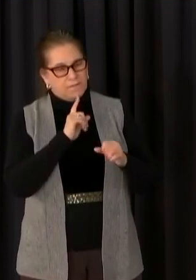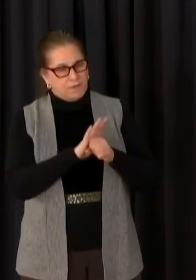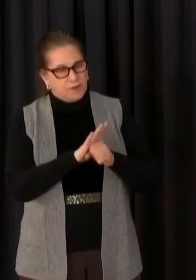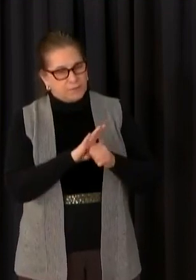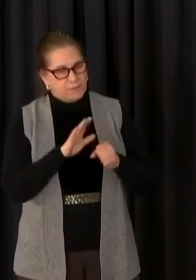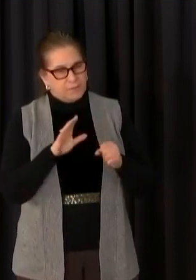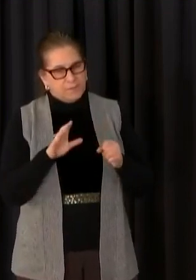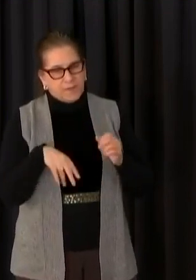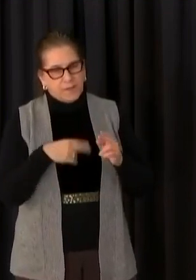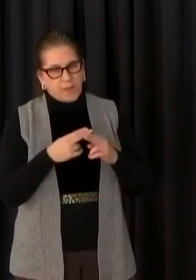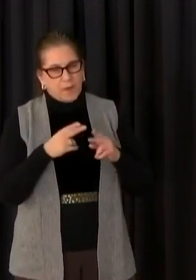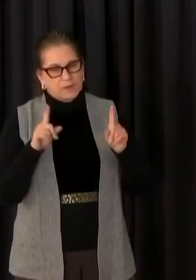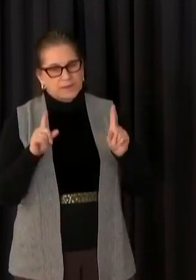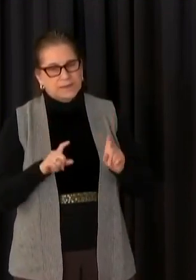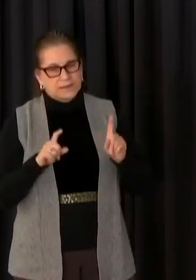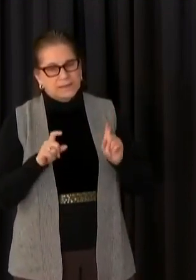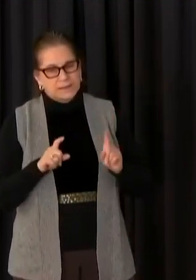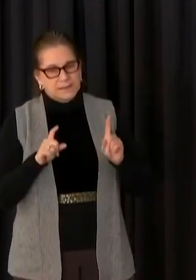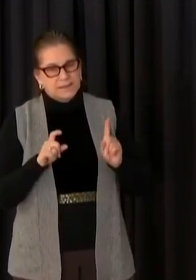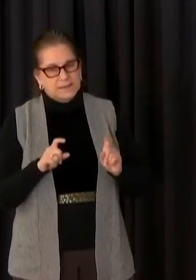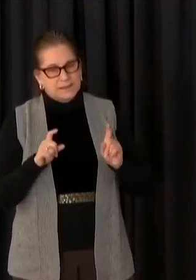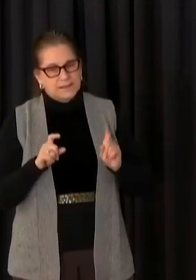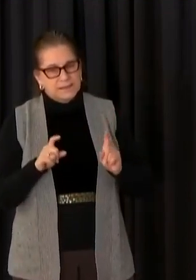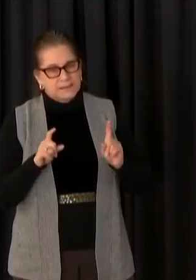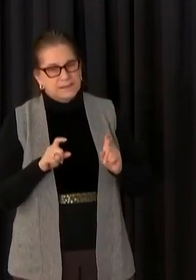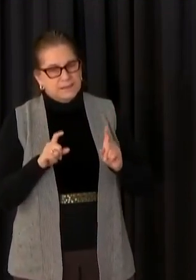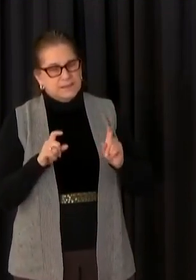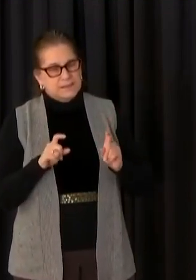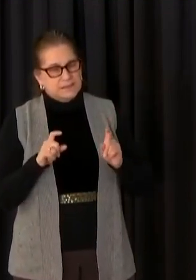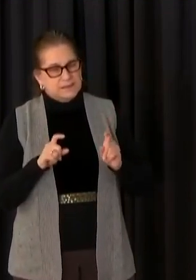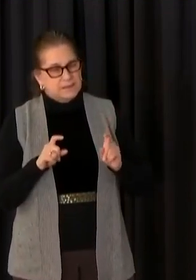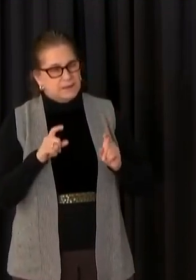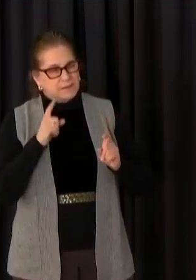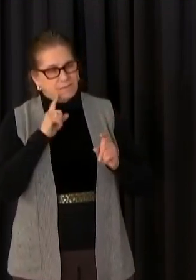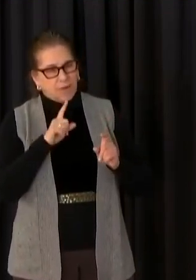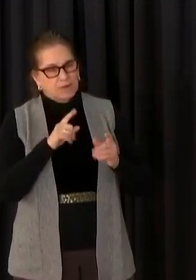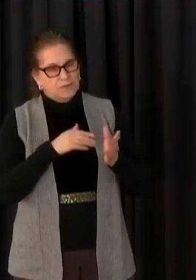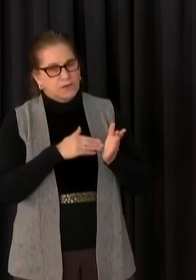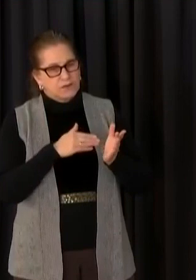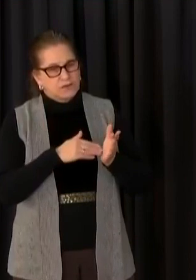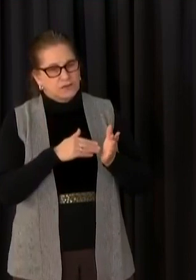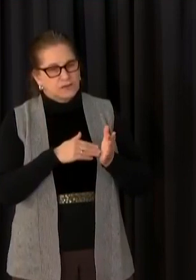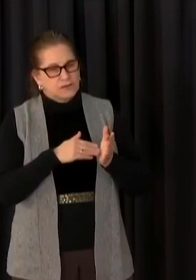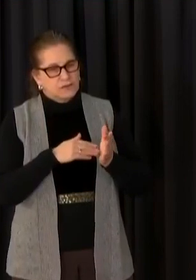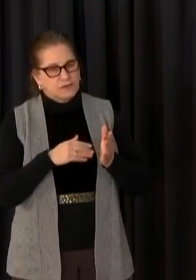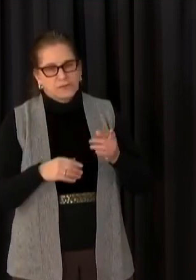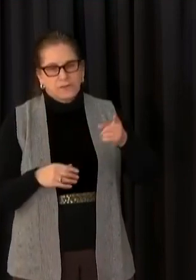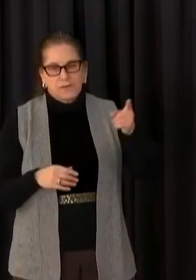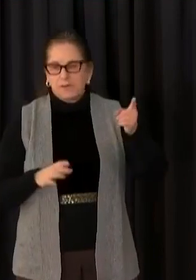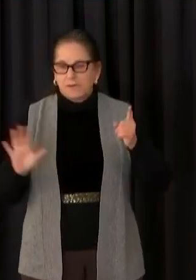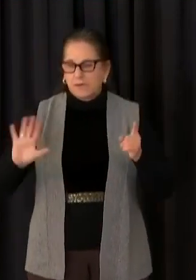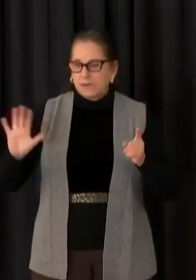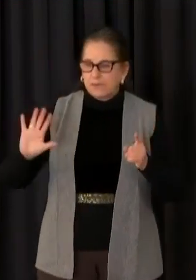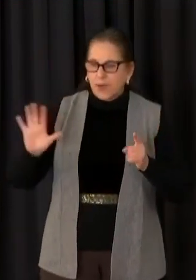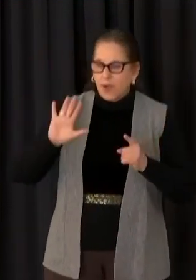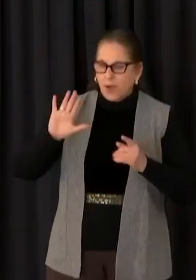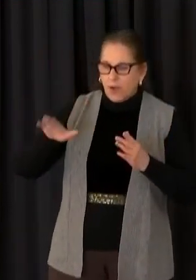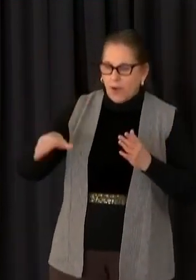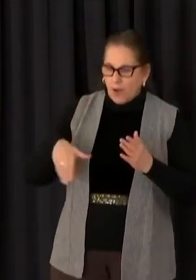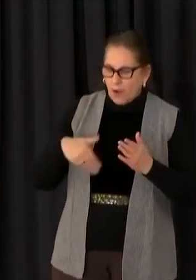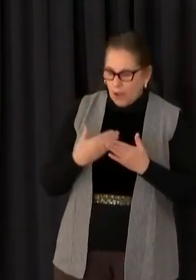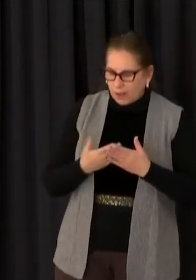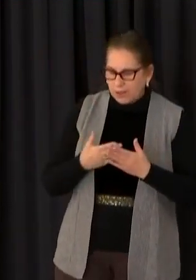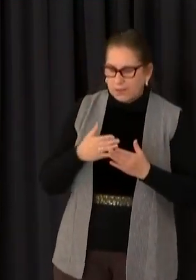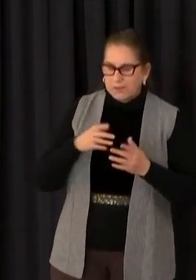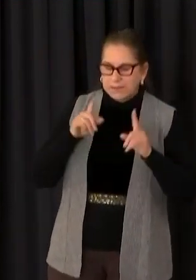it's through the Office of Attending Physician, is that reported So to? all tests are required to be reported to us. How those cases are counted and where